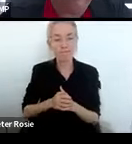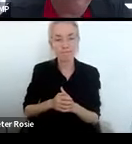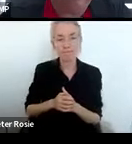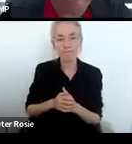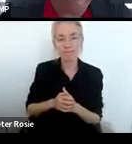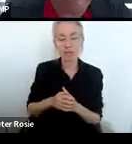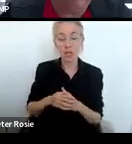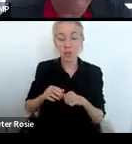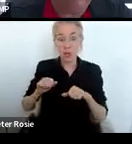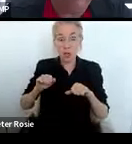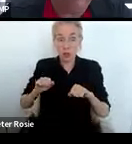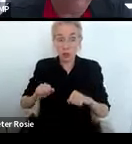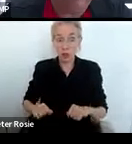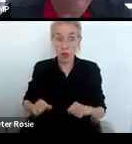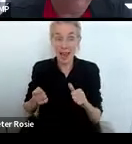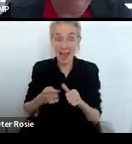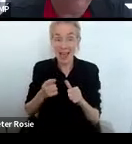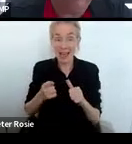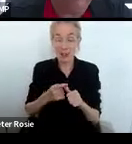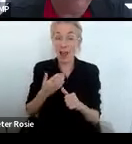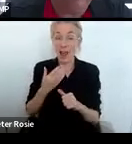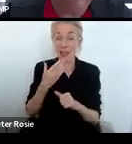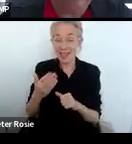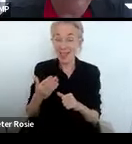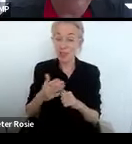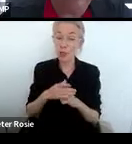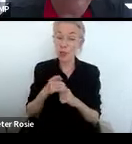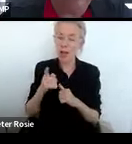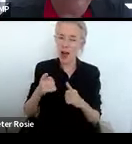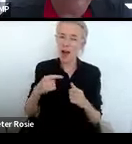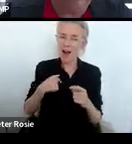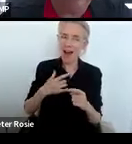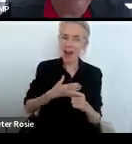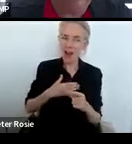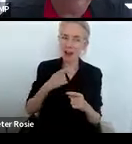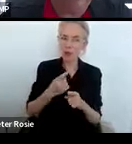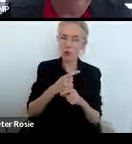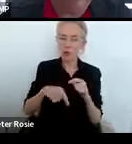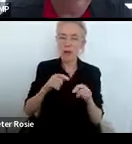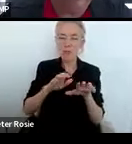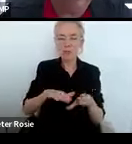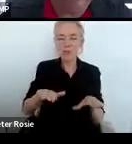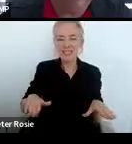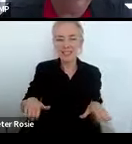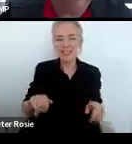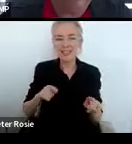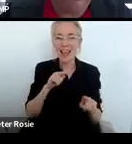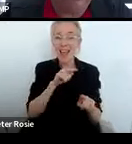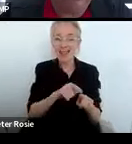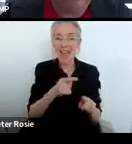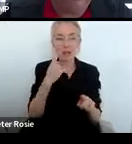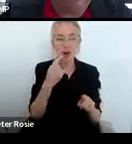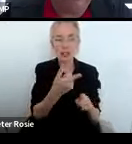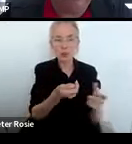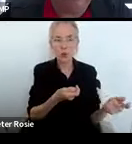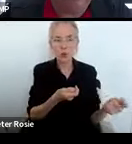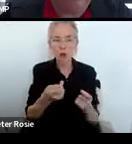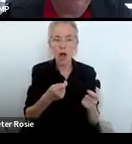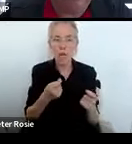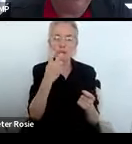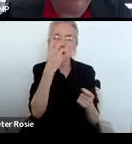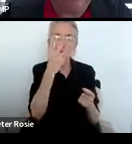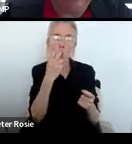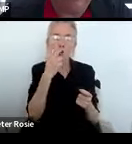really appreciate the purple dollar being brought into the conversation as well, because I think that, and the business side of things, I think it's a